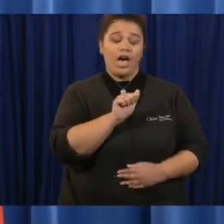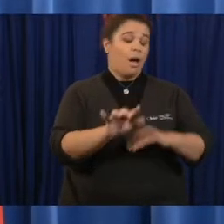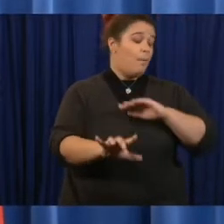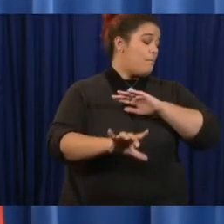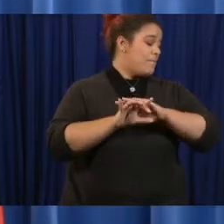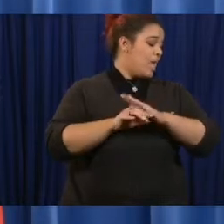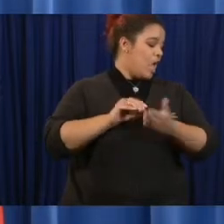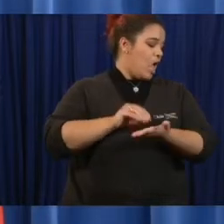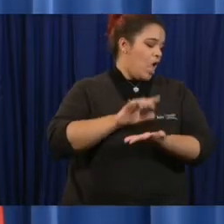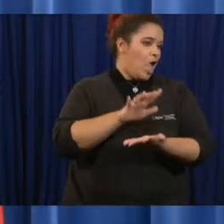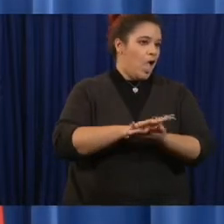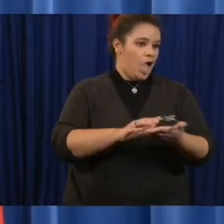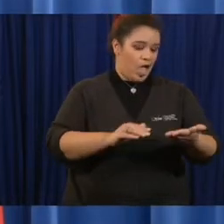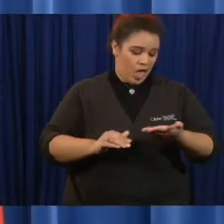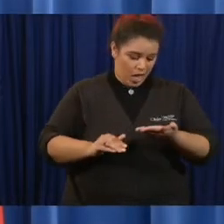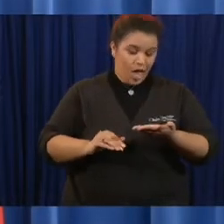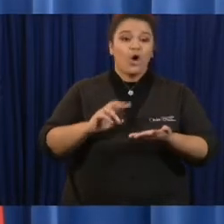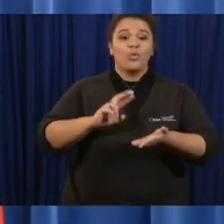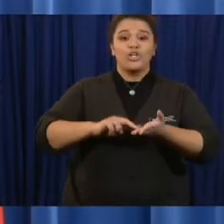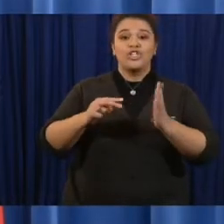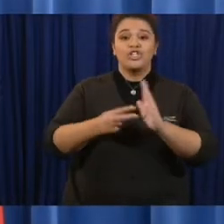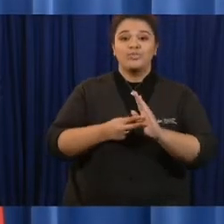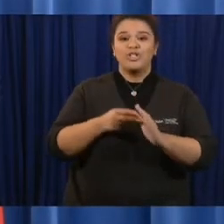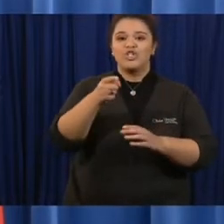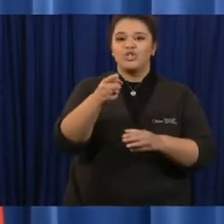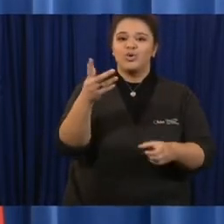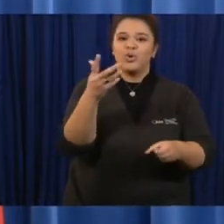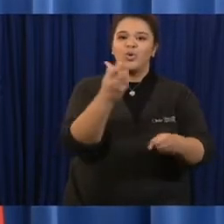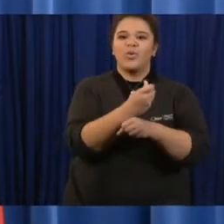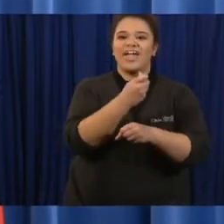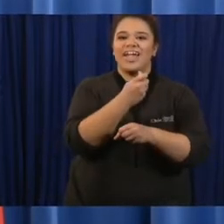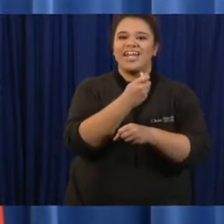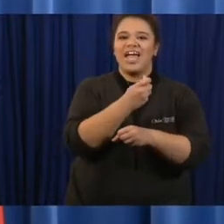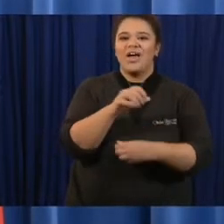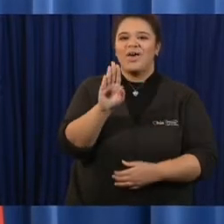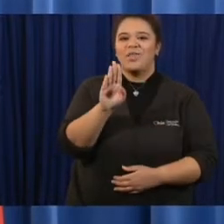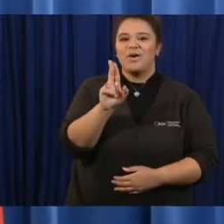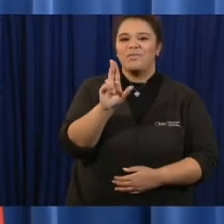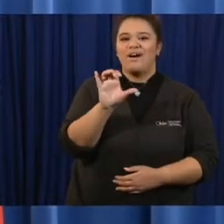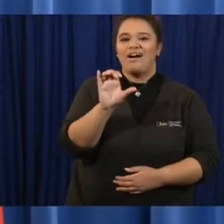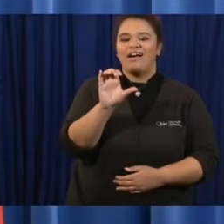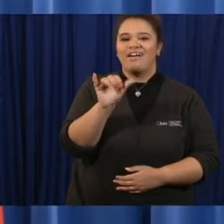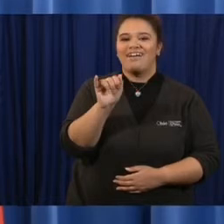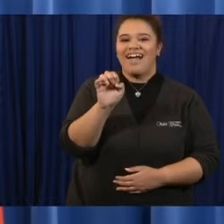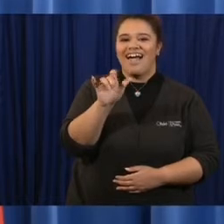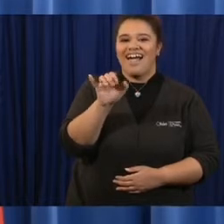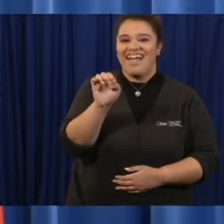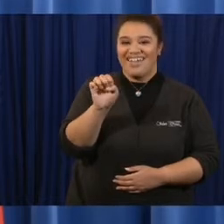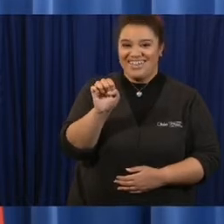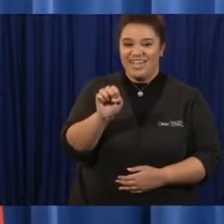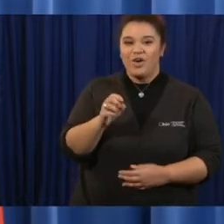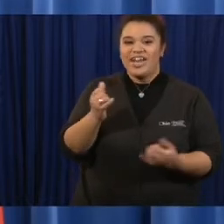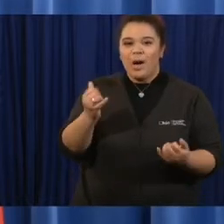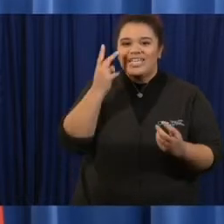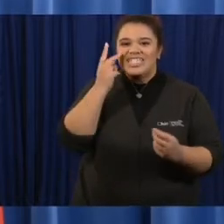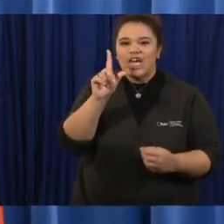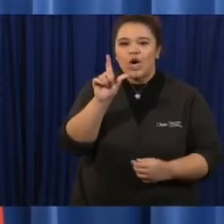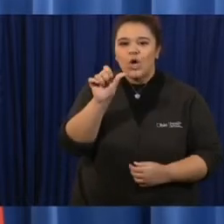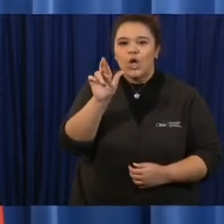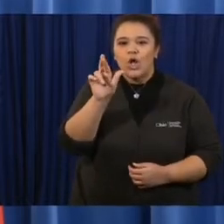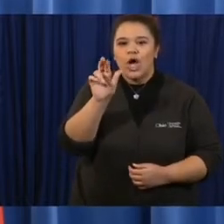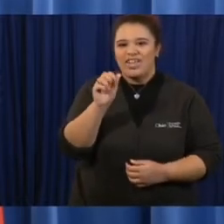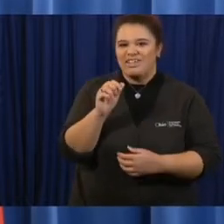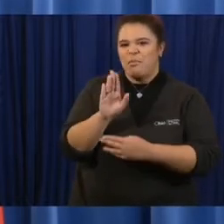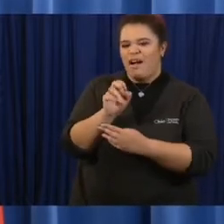you get Fran's Buckeye. And Laura is holding her hands up. Is that